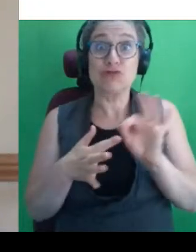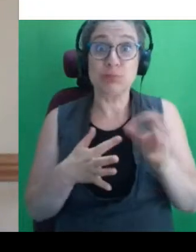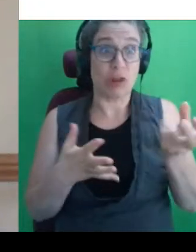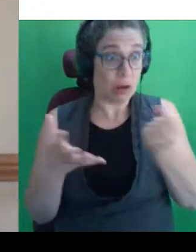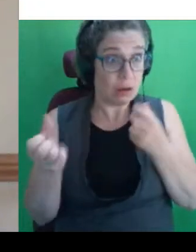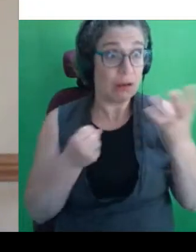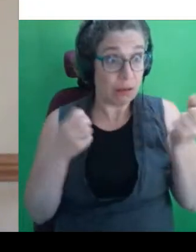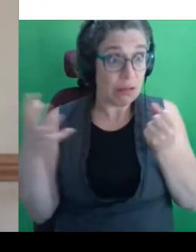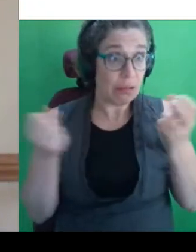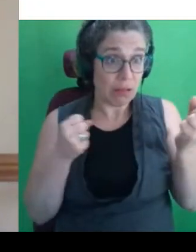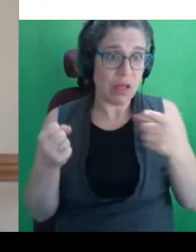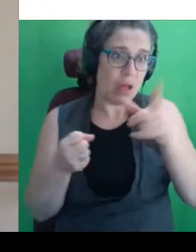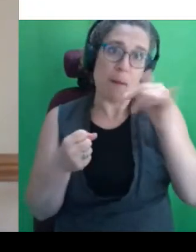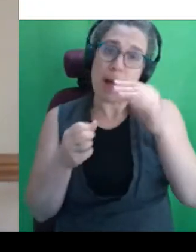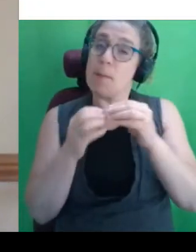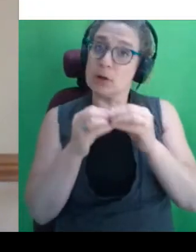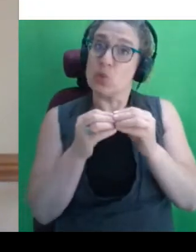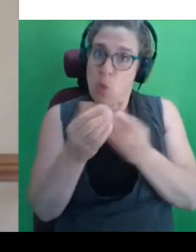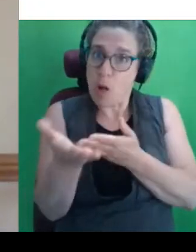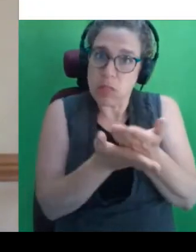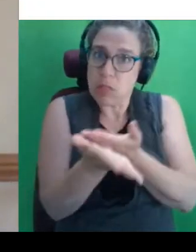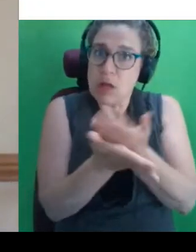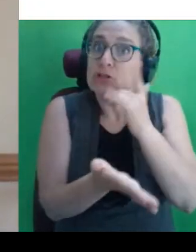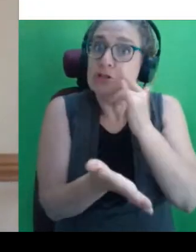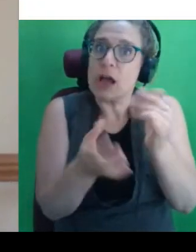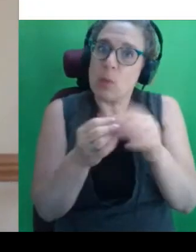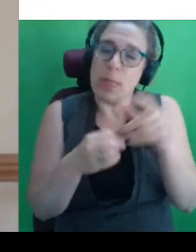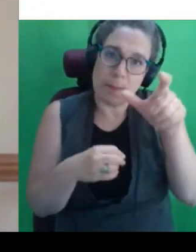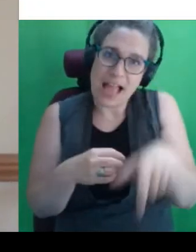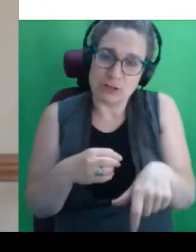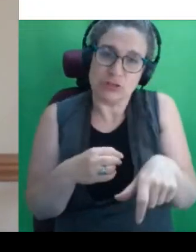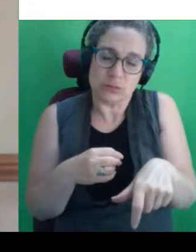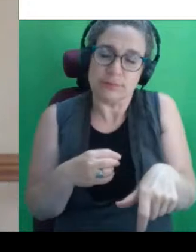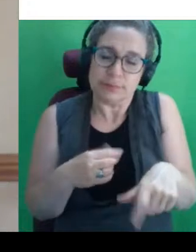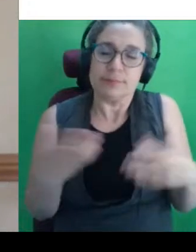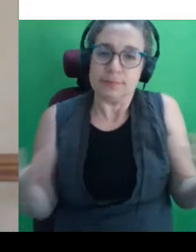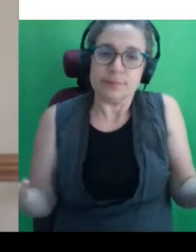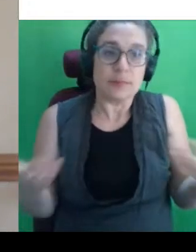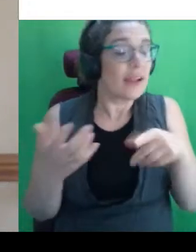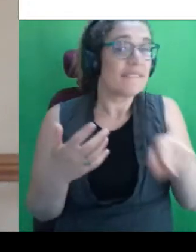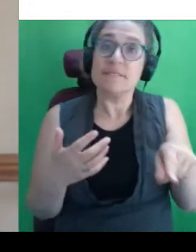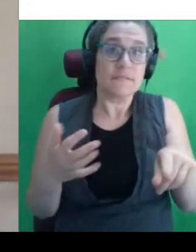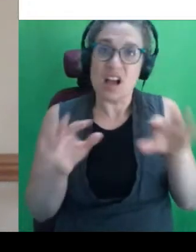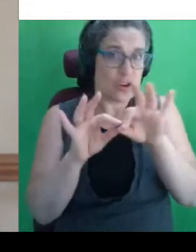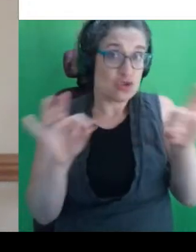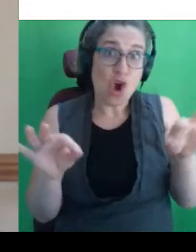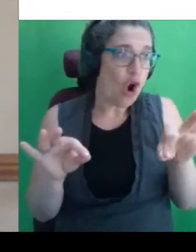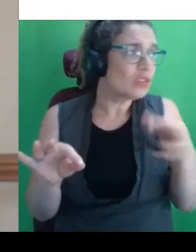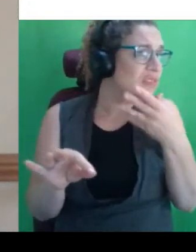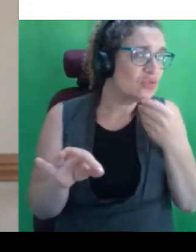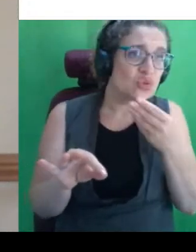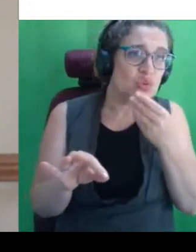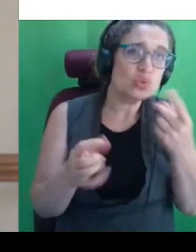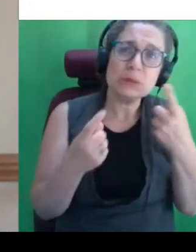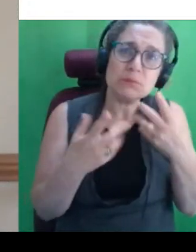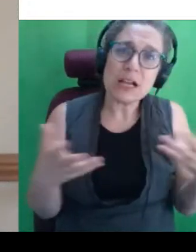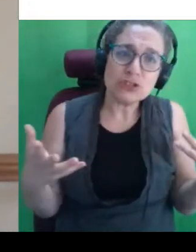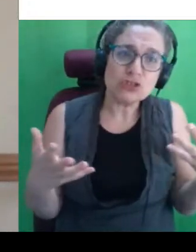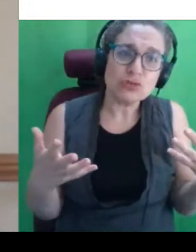just chat that through with your patient. And obviously, if they're not being used as regularly